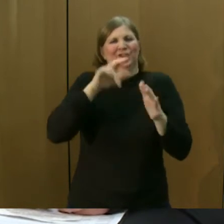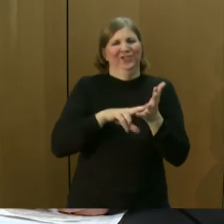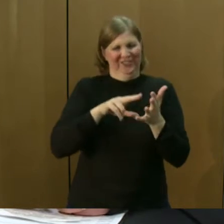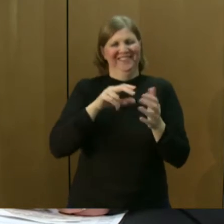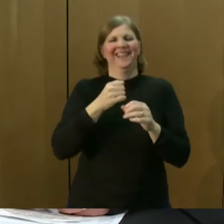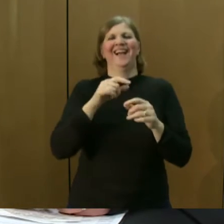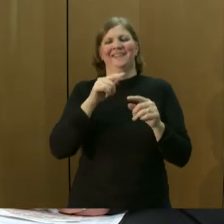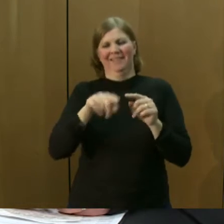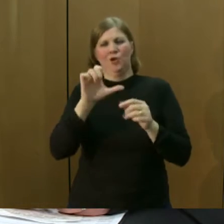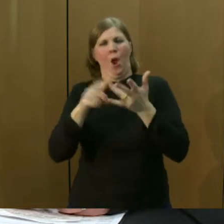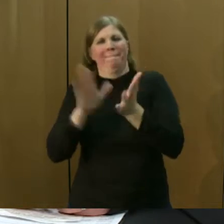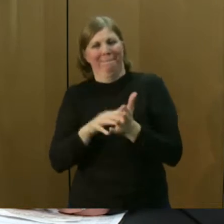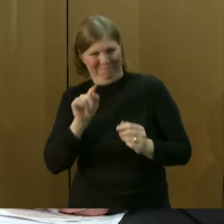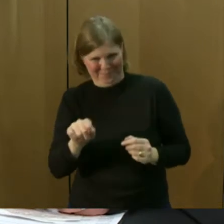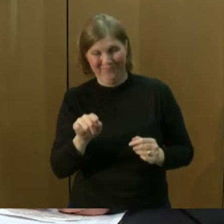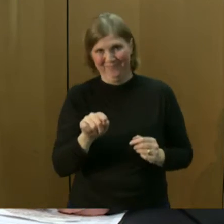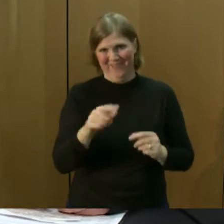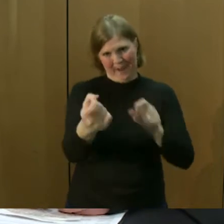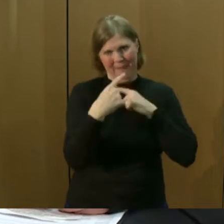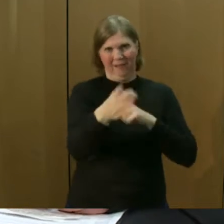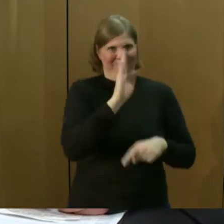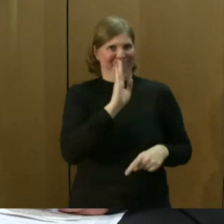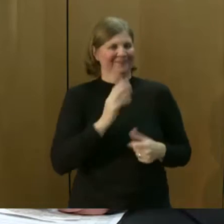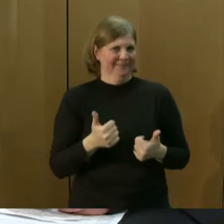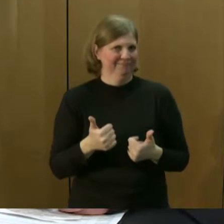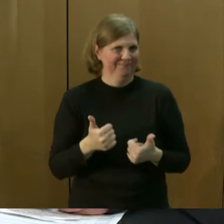participants@edfringe.com. That's probably